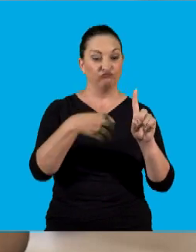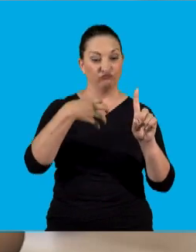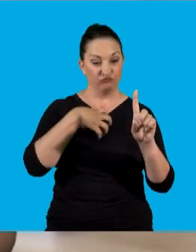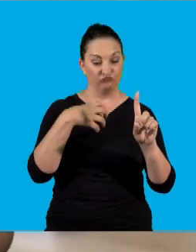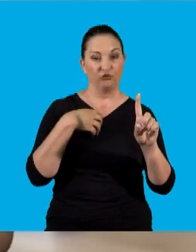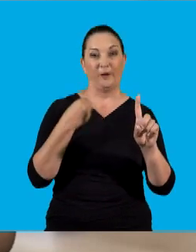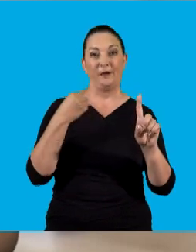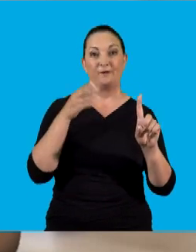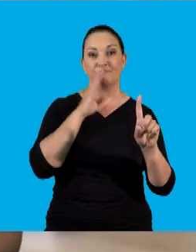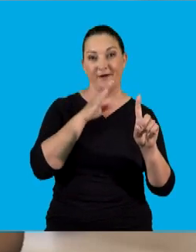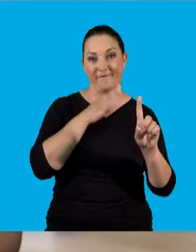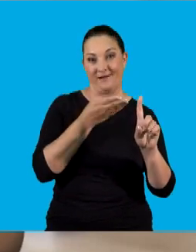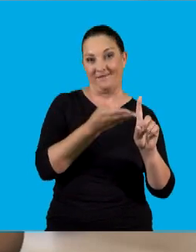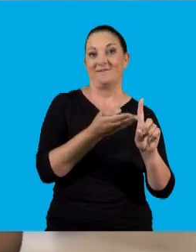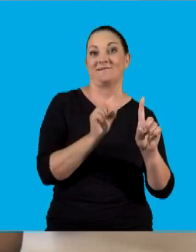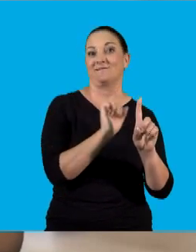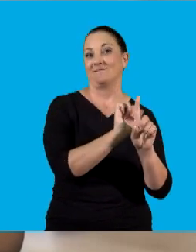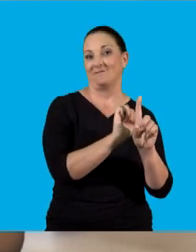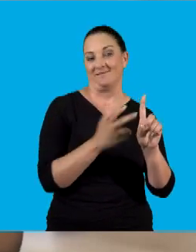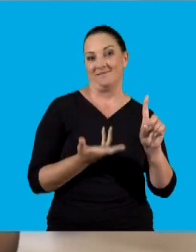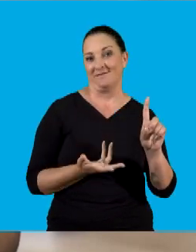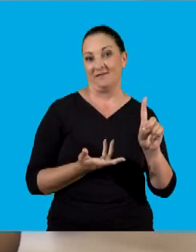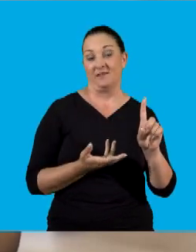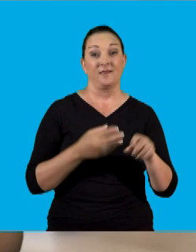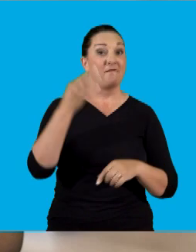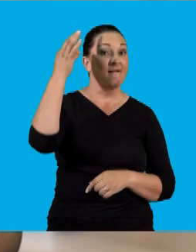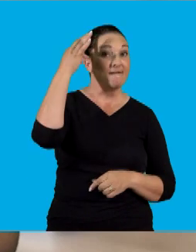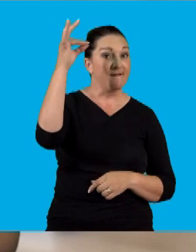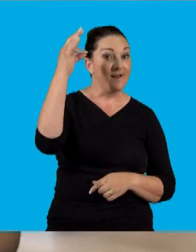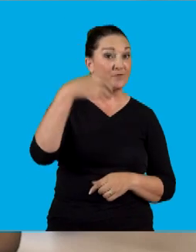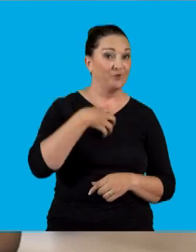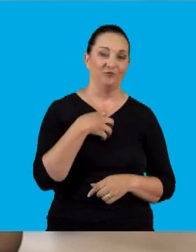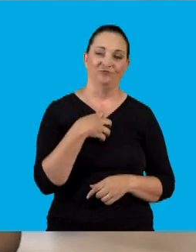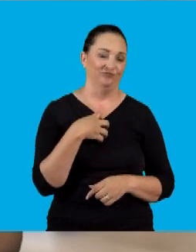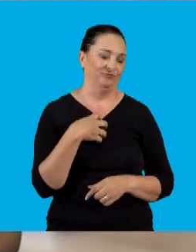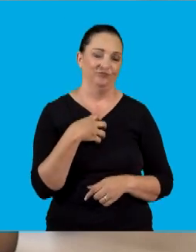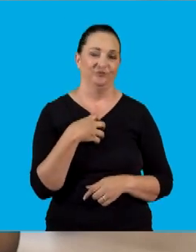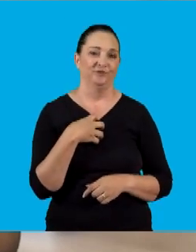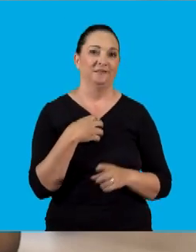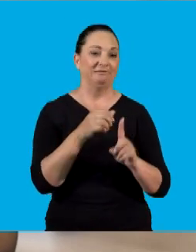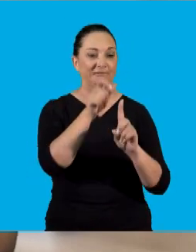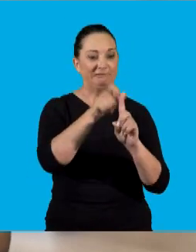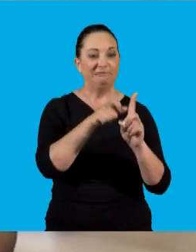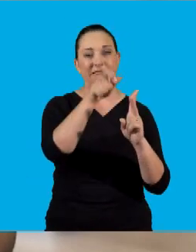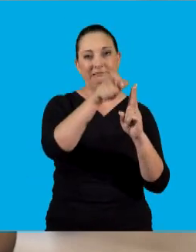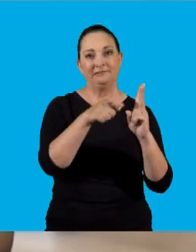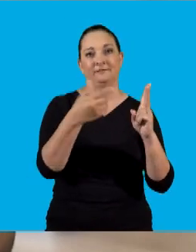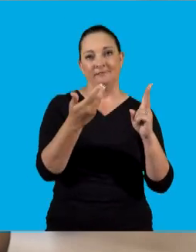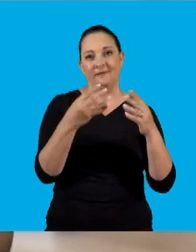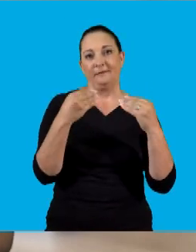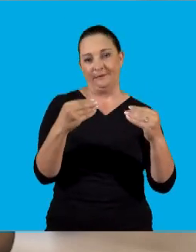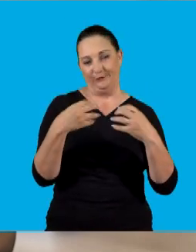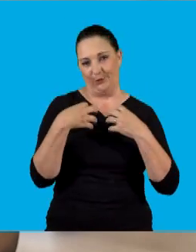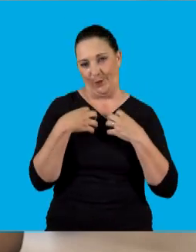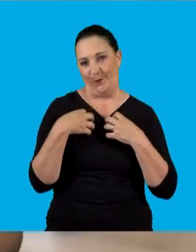owned for the main aim of making a profit. The government does not own these businesses, but it's private individuals who